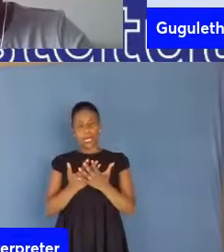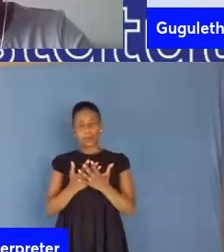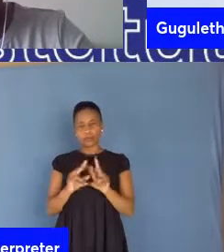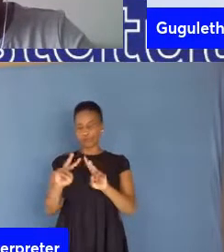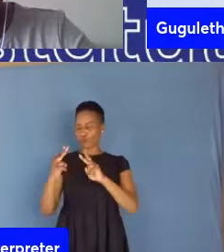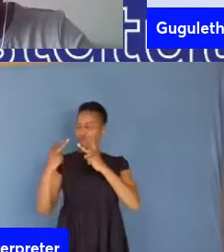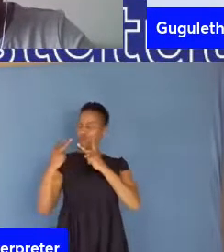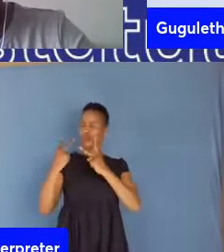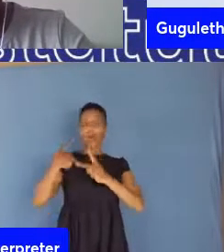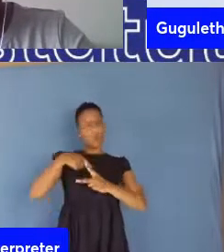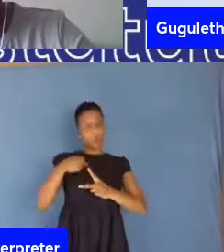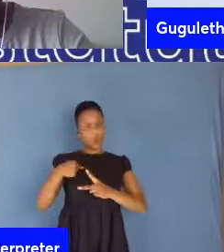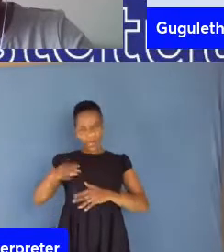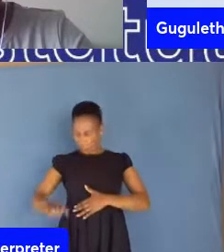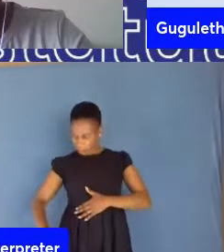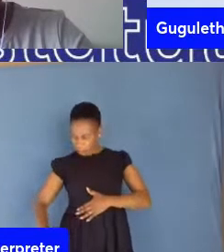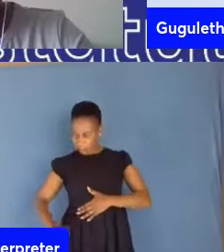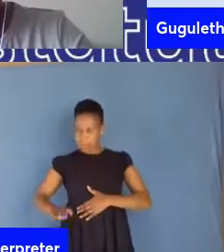in the main,